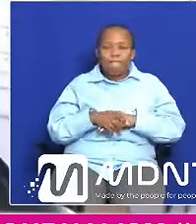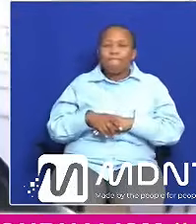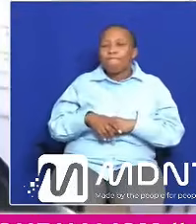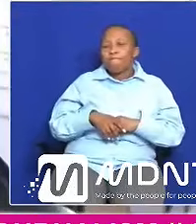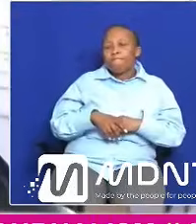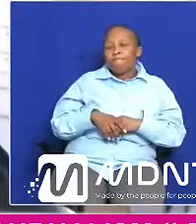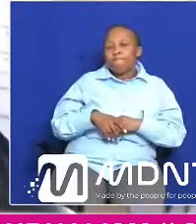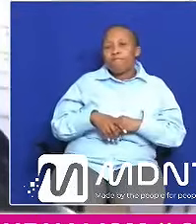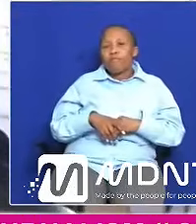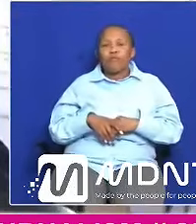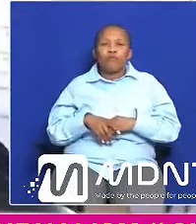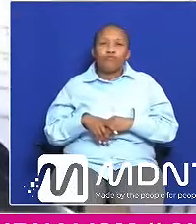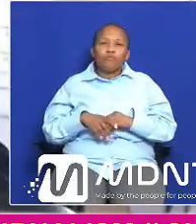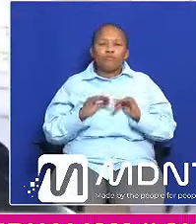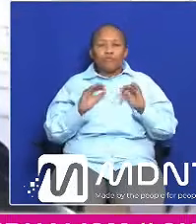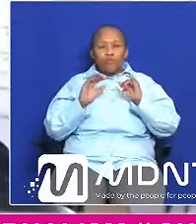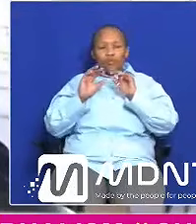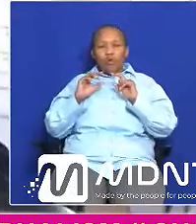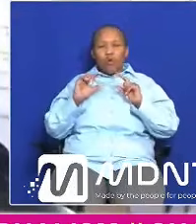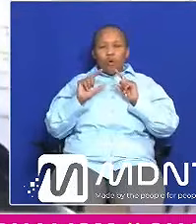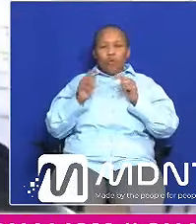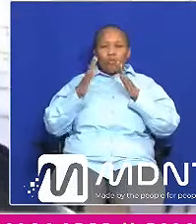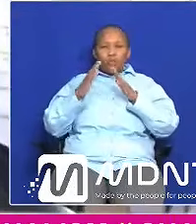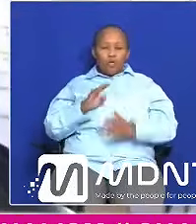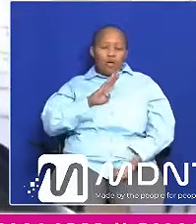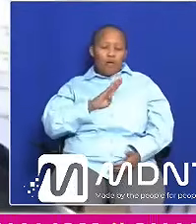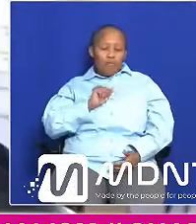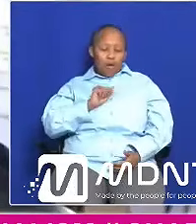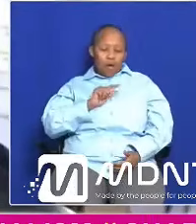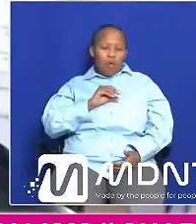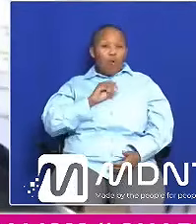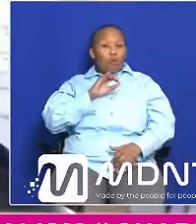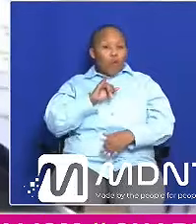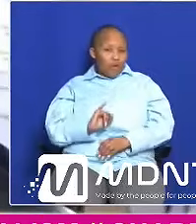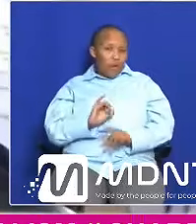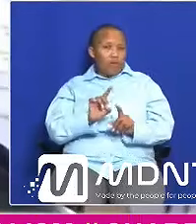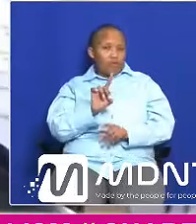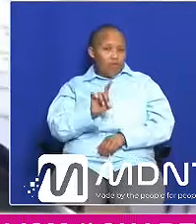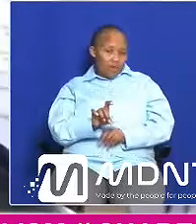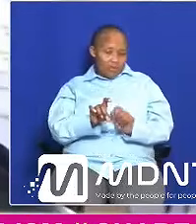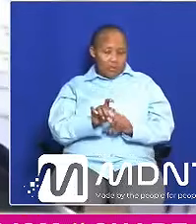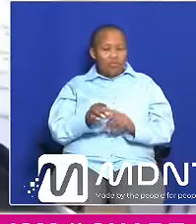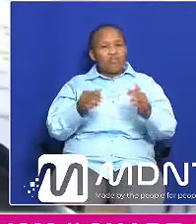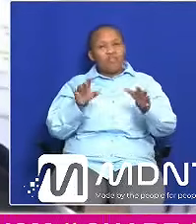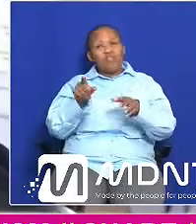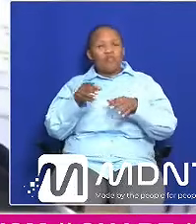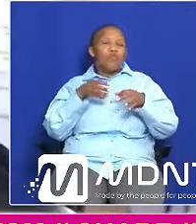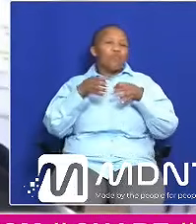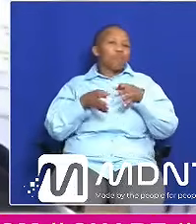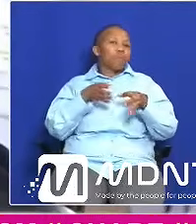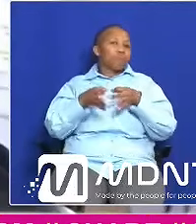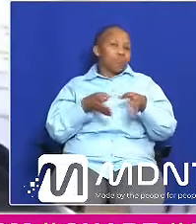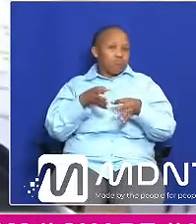question, you did highlight the fact that you deal in huge amounts,